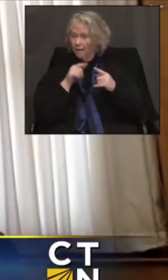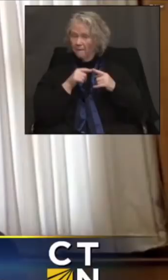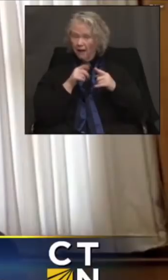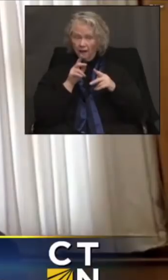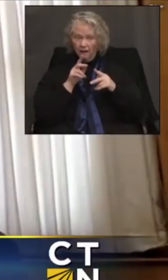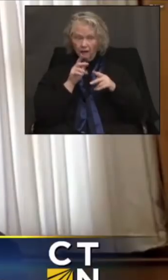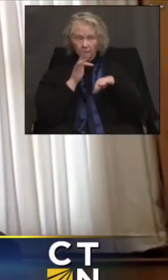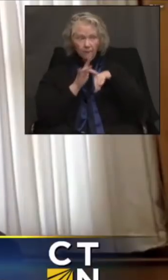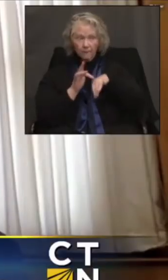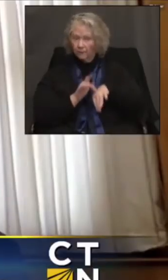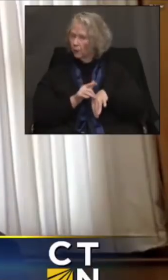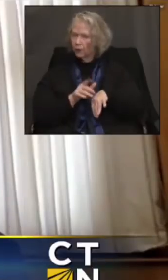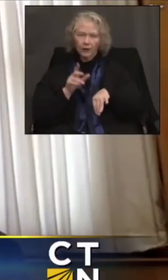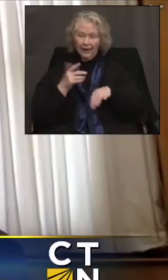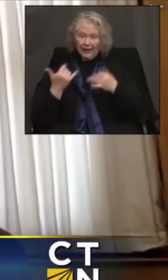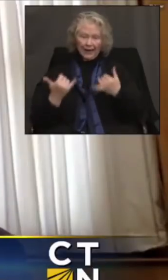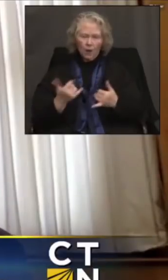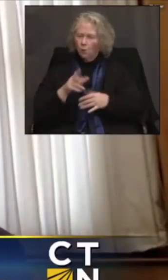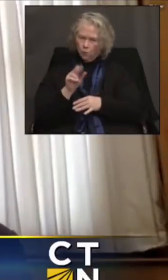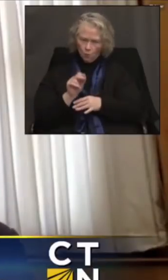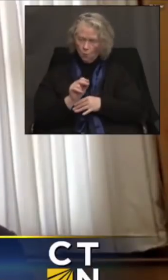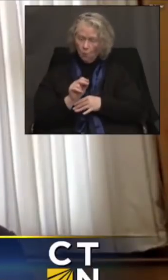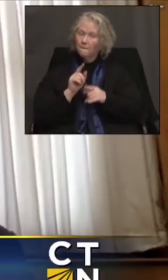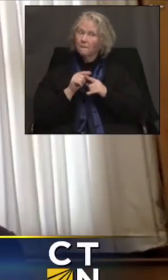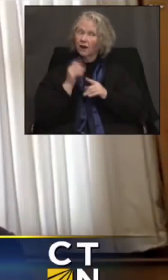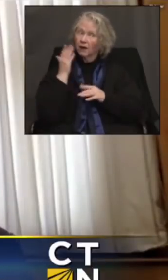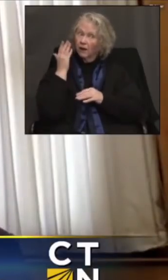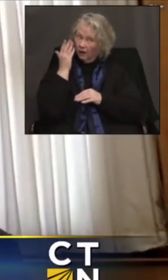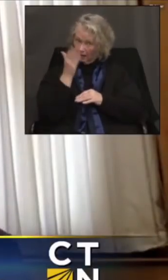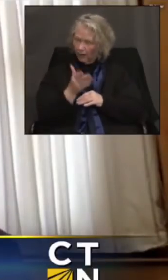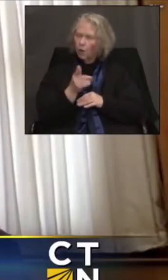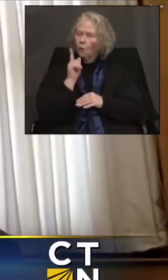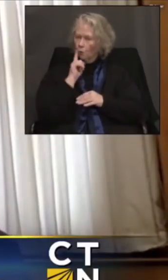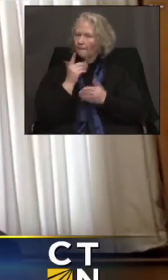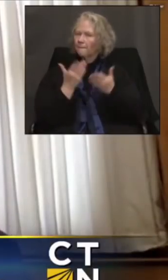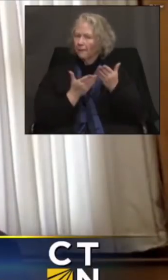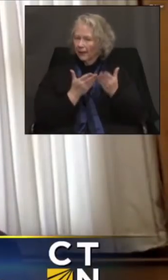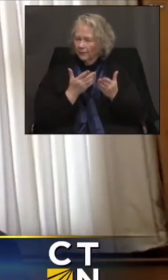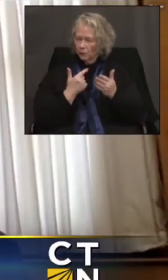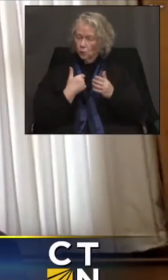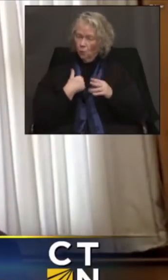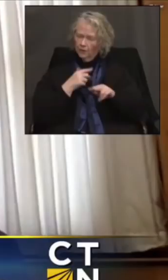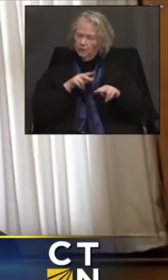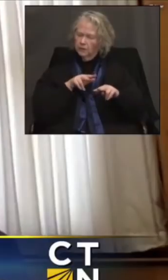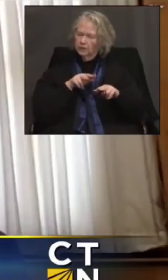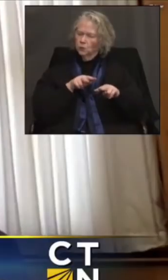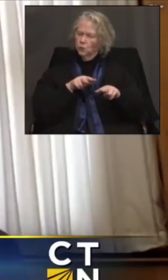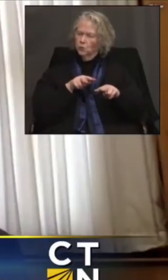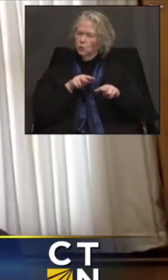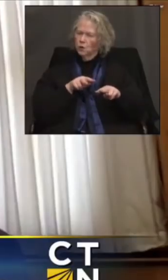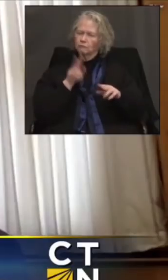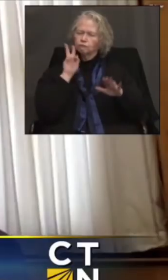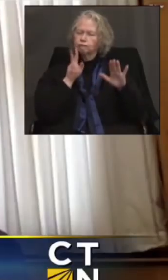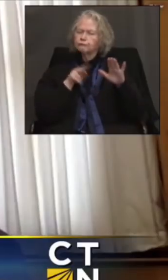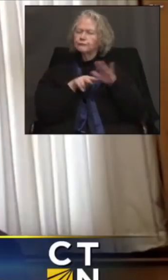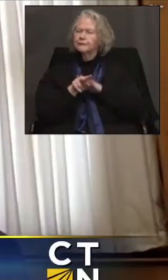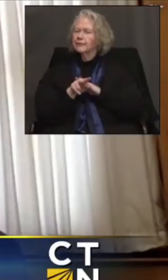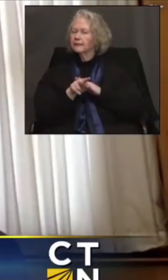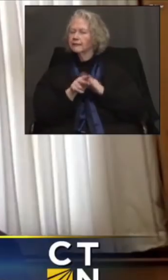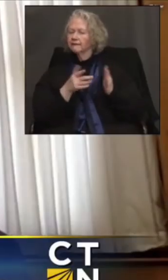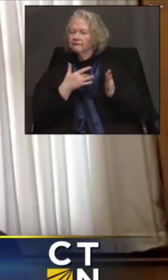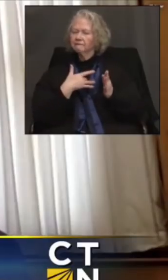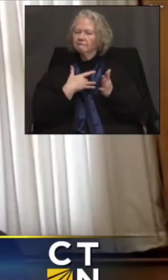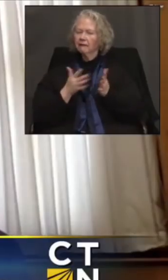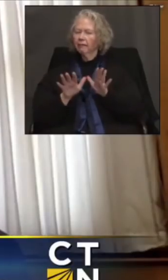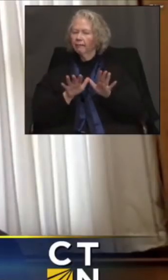It's when is the day when there would be unfilled slots? And so when we do our analytics and we forecast it out, that's what gave us the